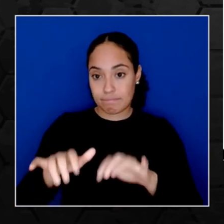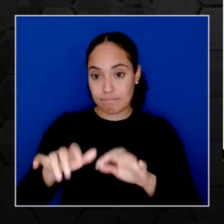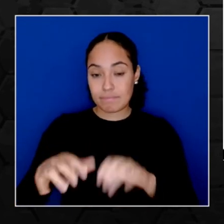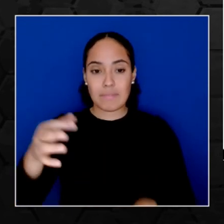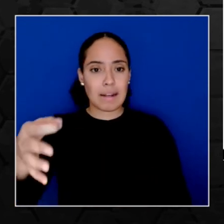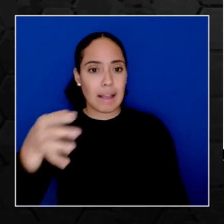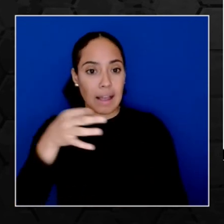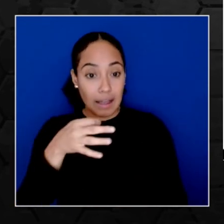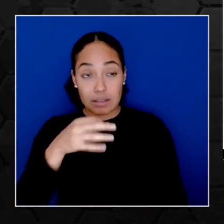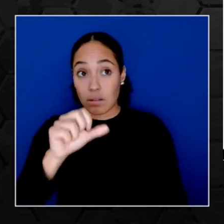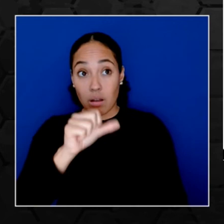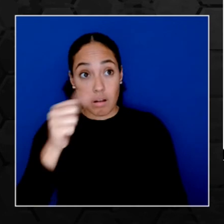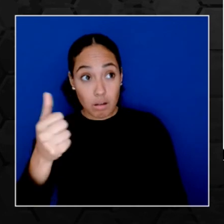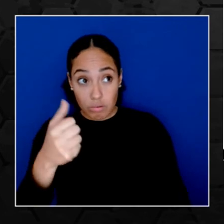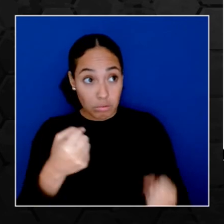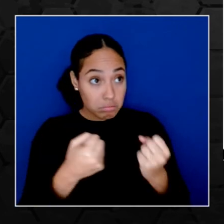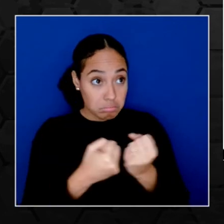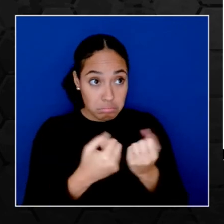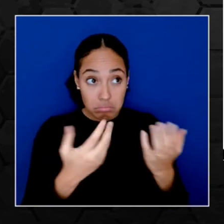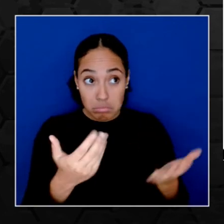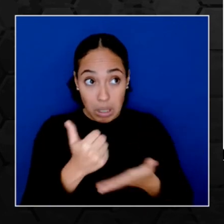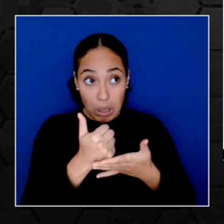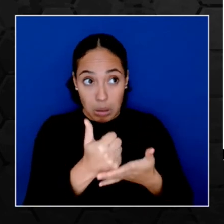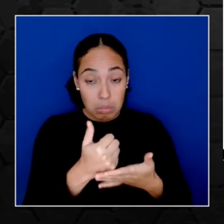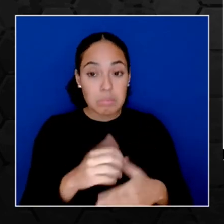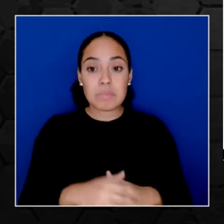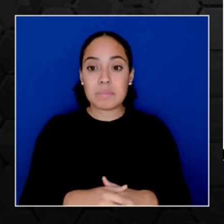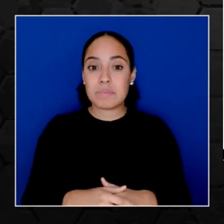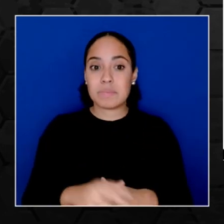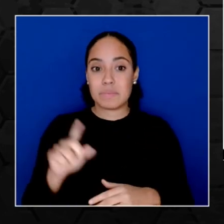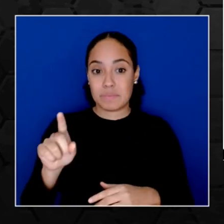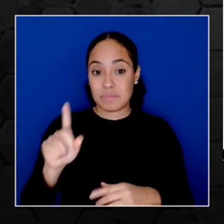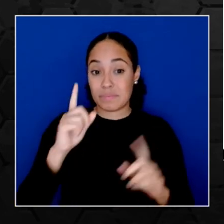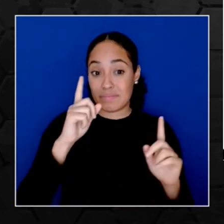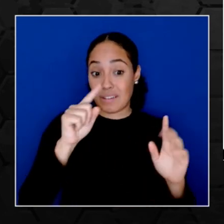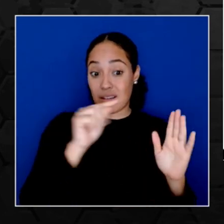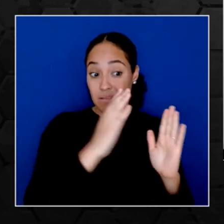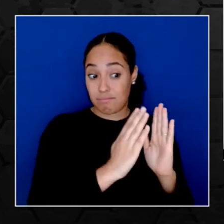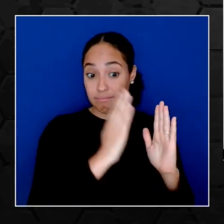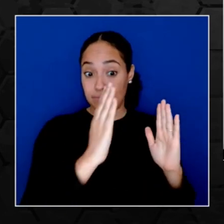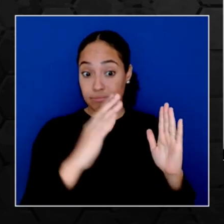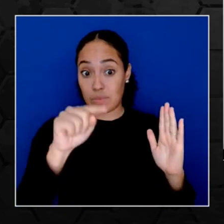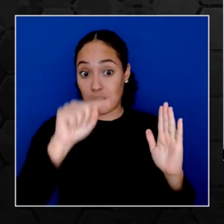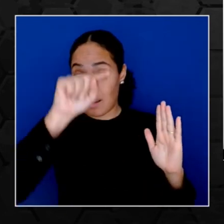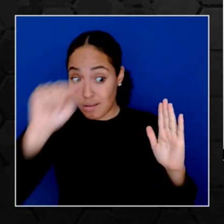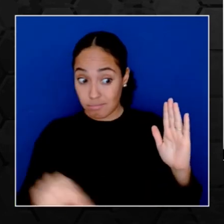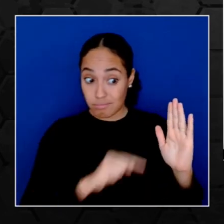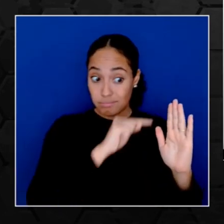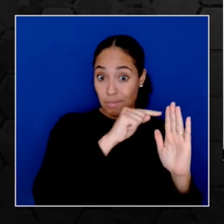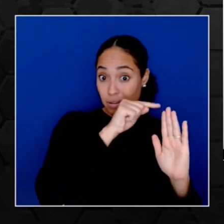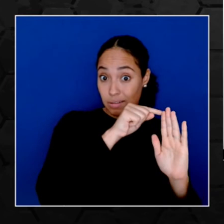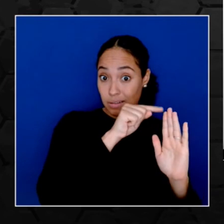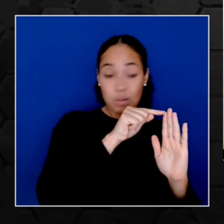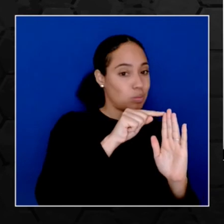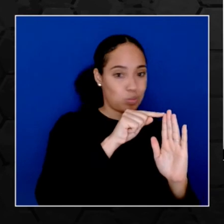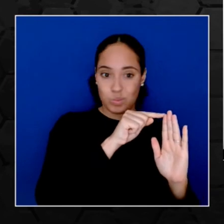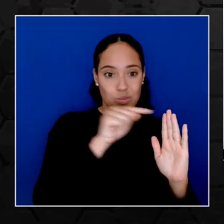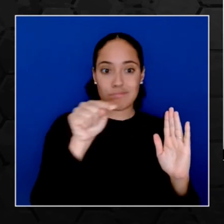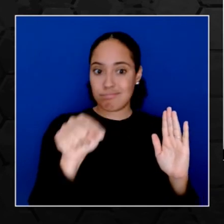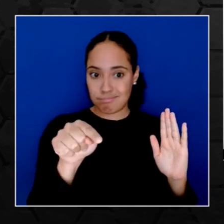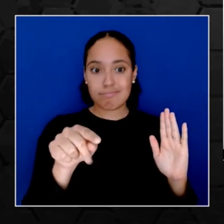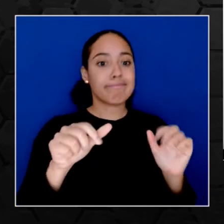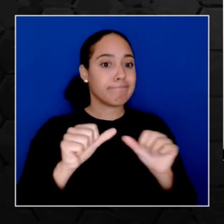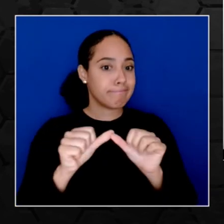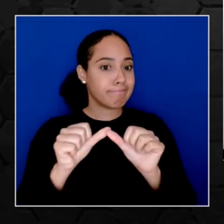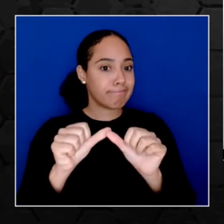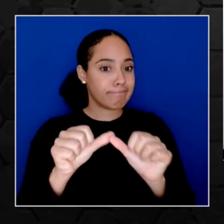that the breaking scenario hasn't returned back to the main scenario. And that is what a breaking scenario does, right? So that's how interrupting and breaking scenario works, and that's how you can build